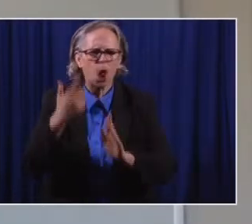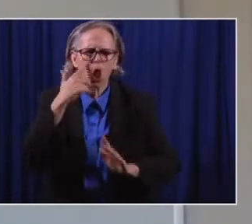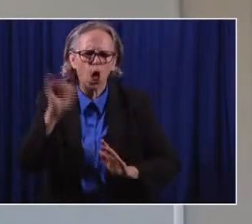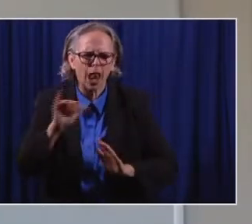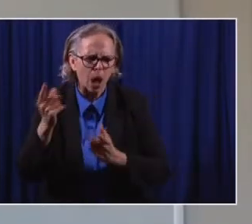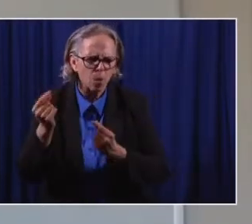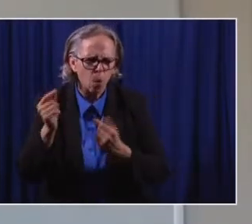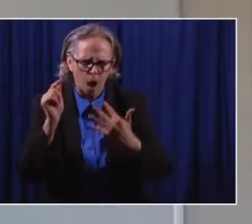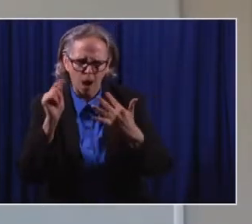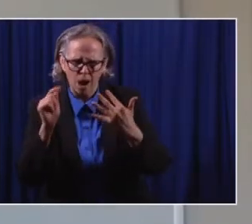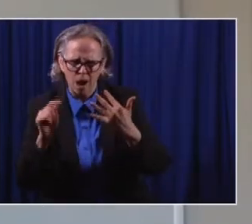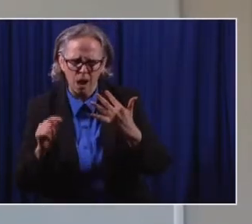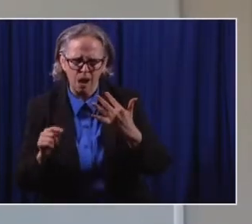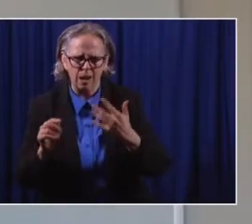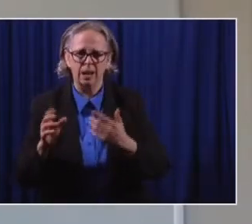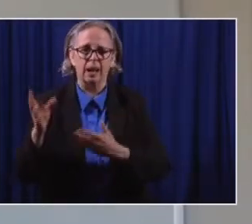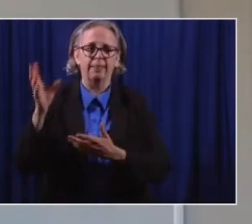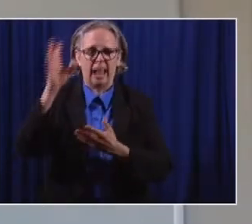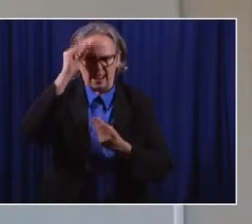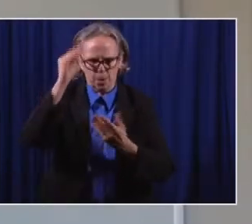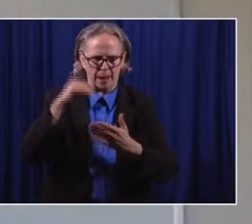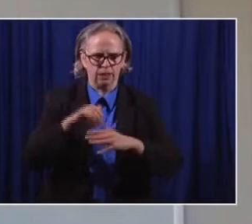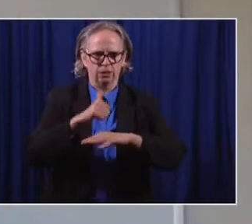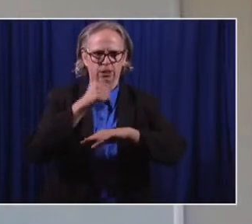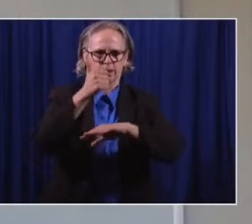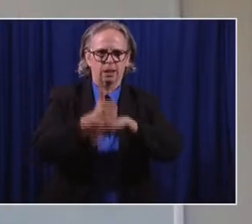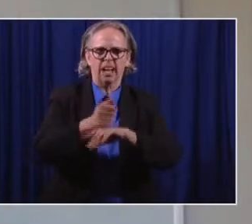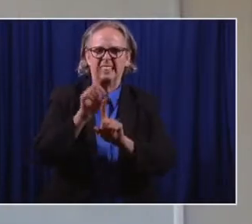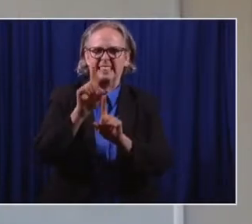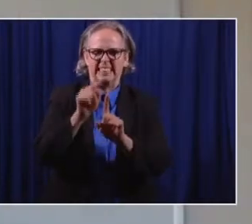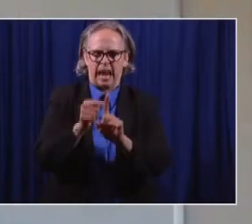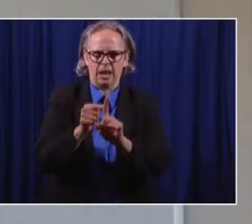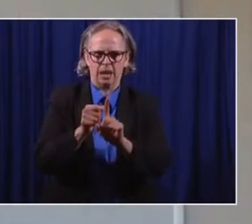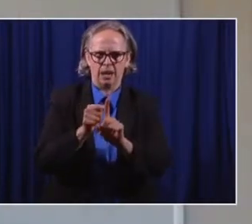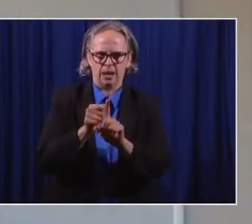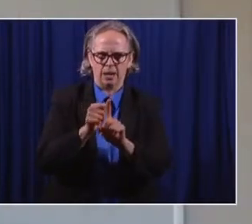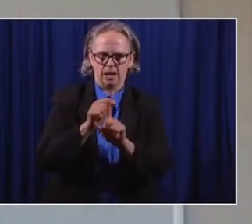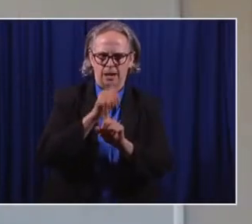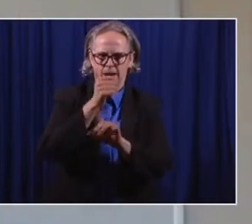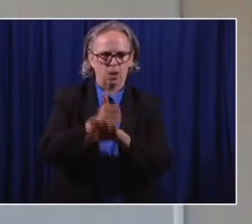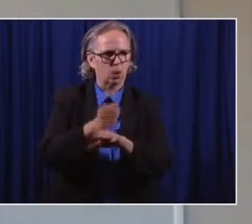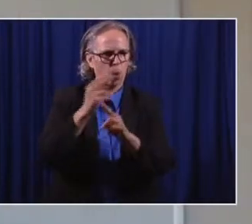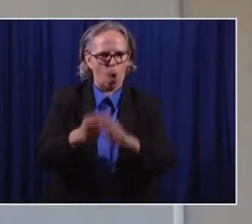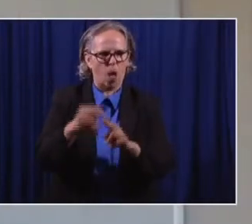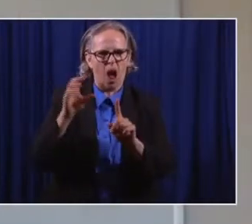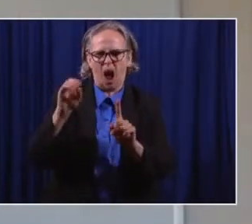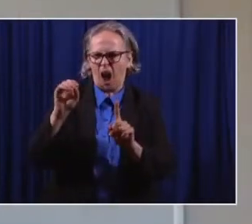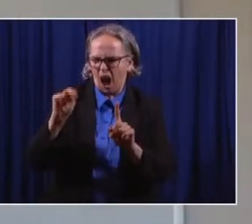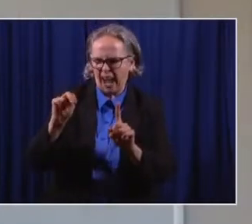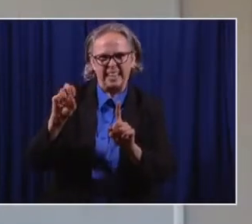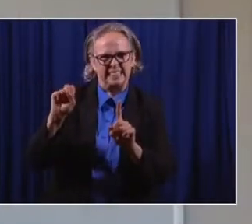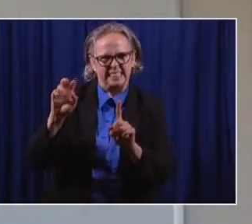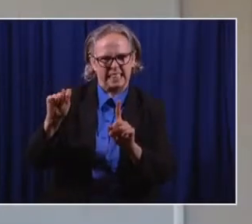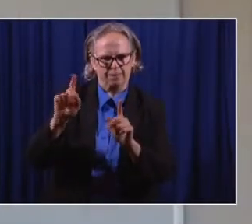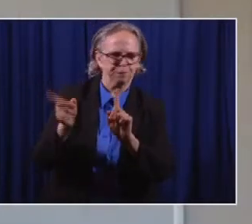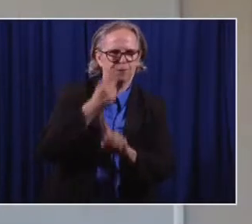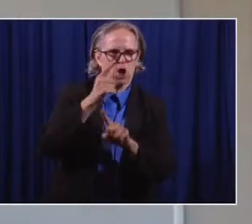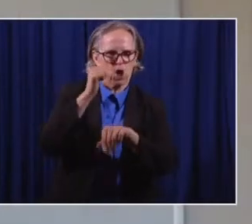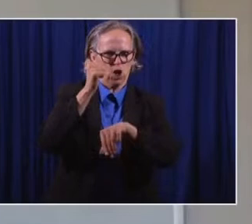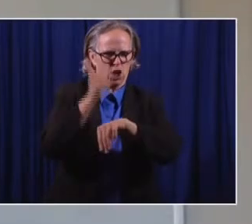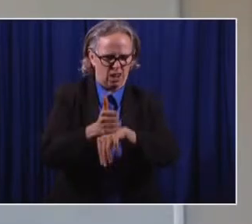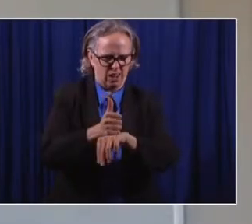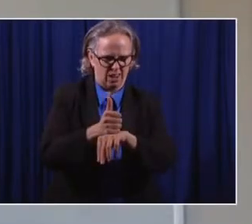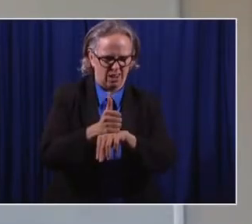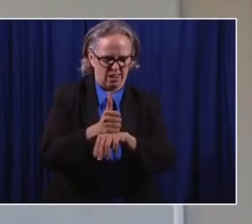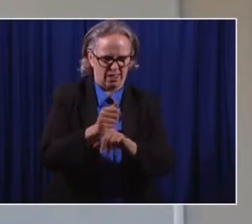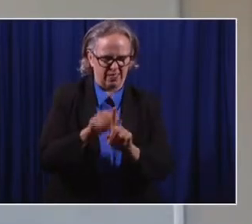symptom onset, we can establish that infectious period. And once we have that time frame, we reiterate to them. So, so